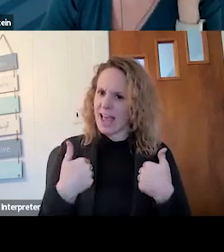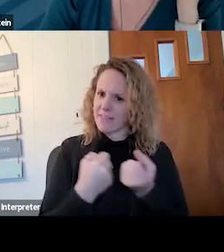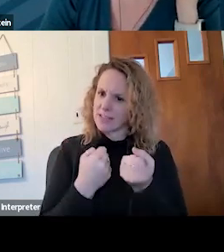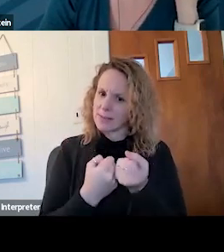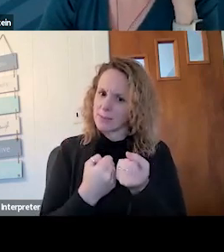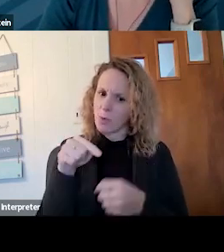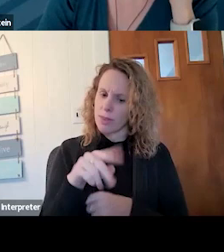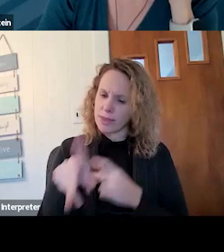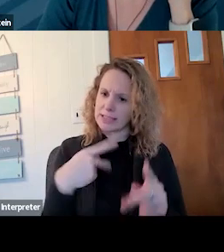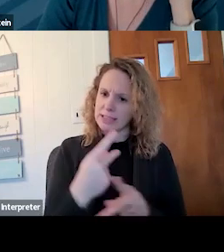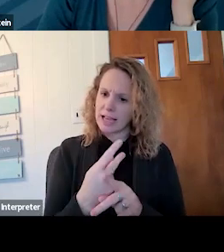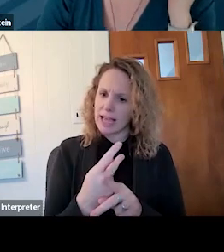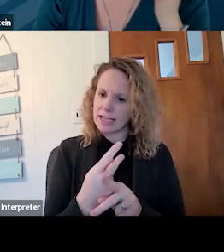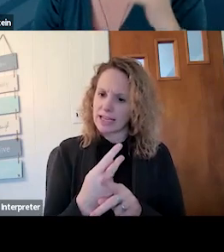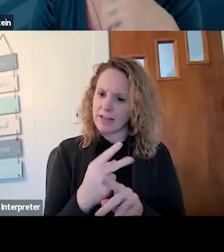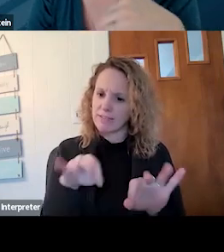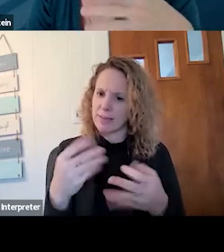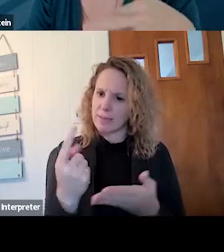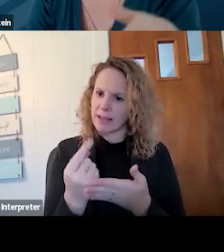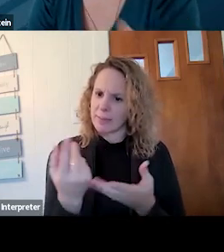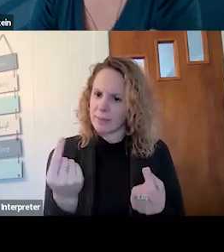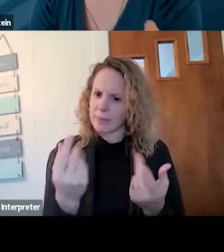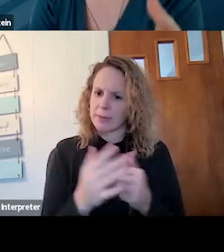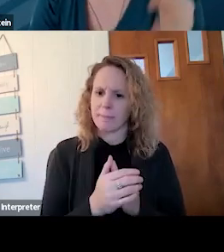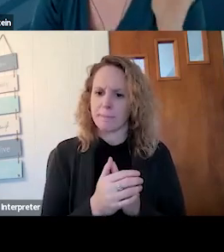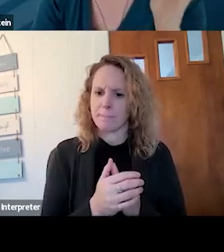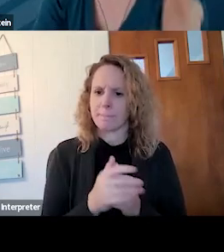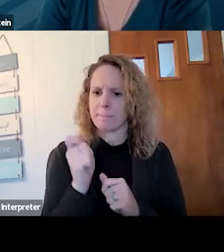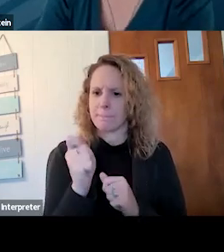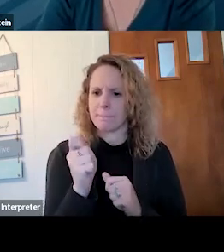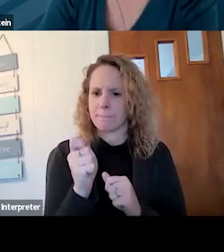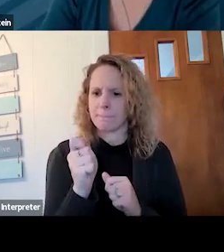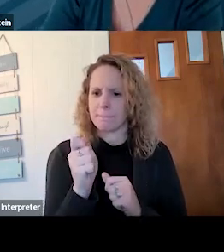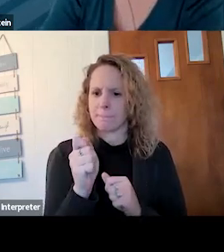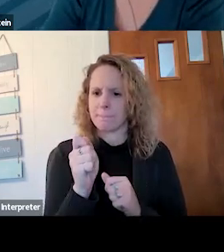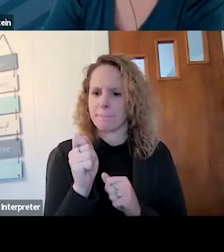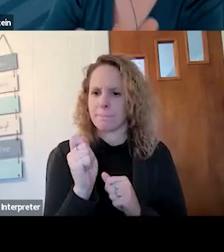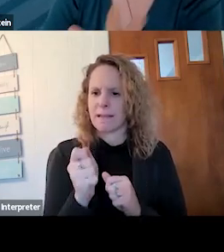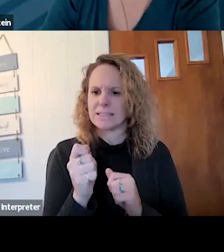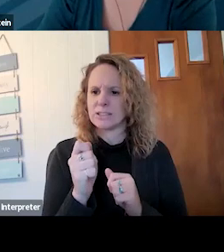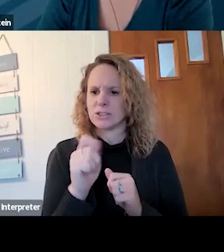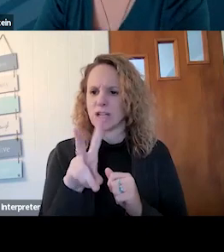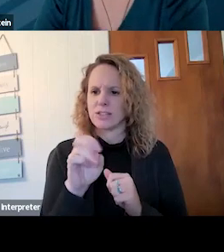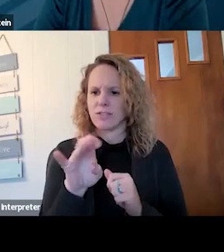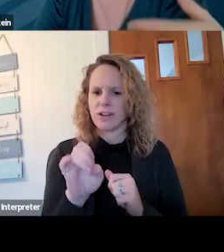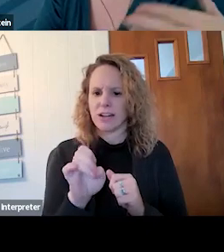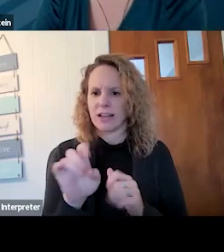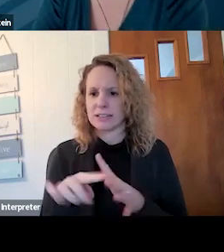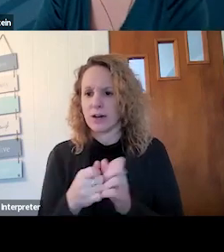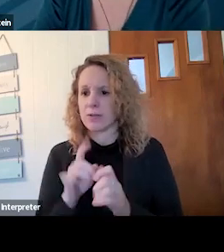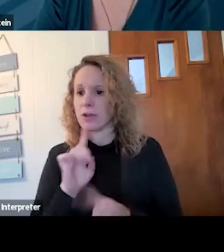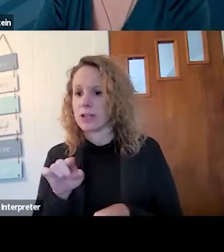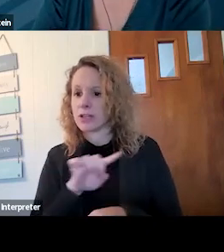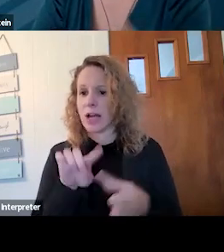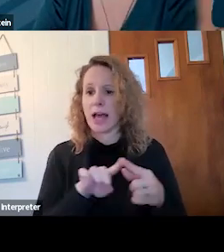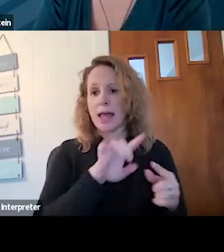kind of family therapy? So, Judge, I'll start with you, and then Jessica, I also would love